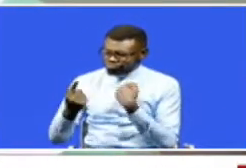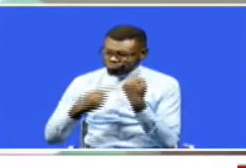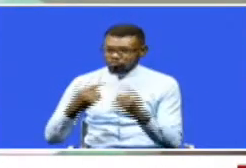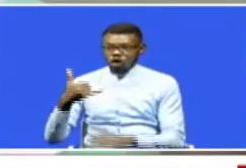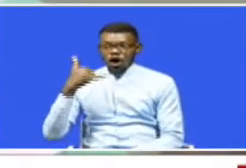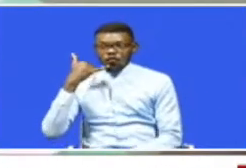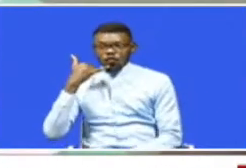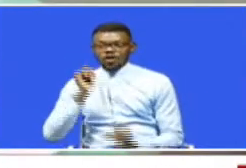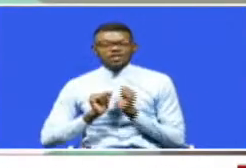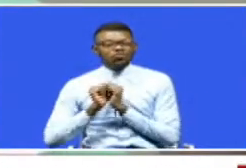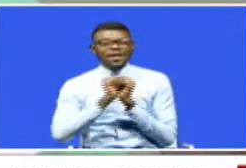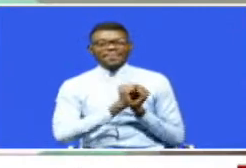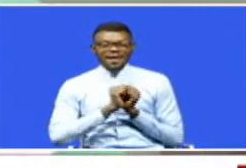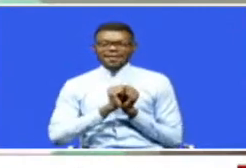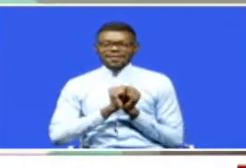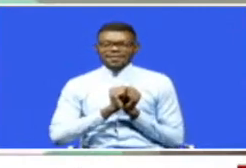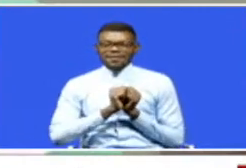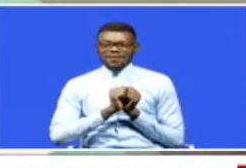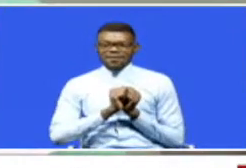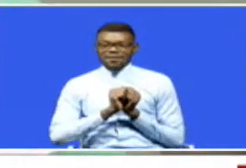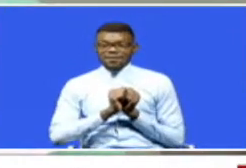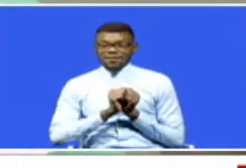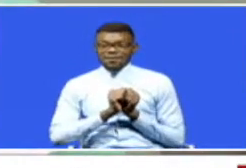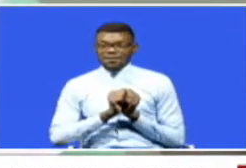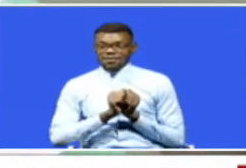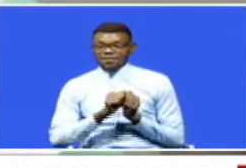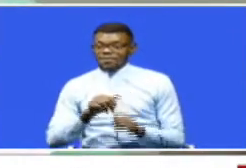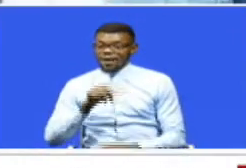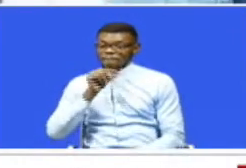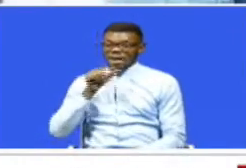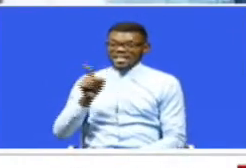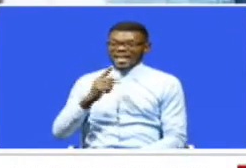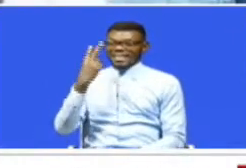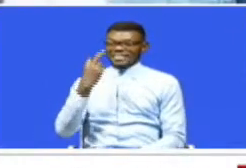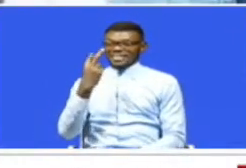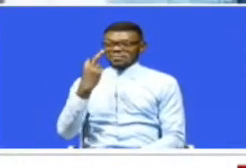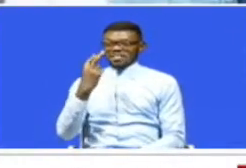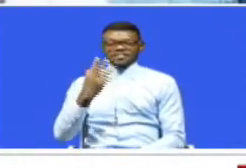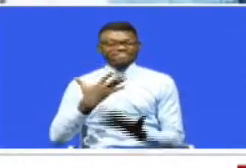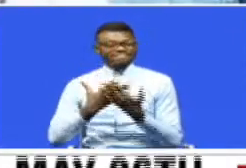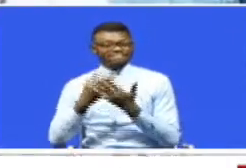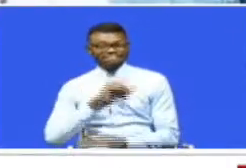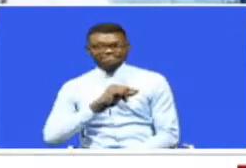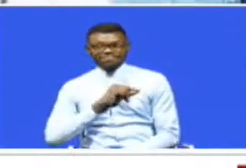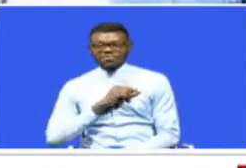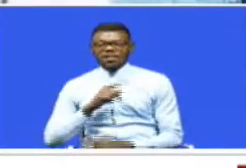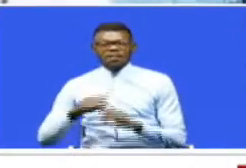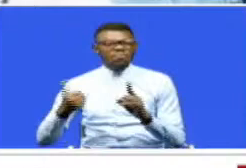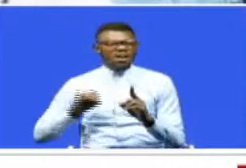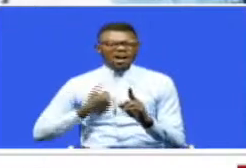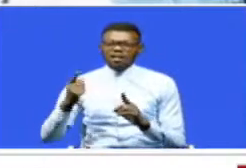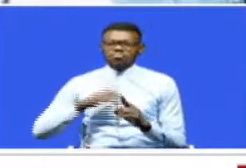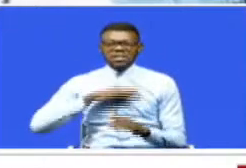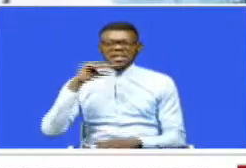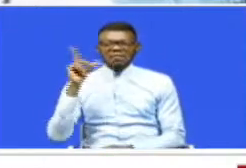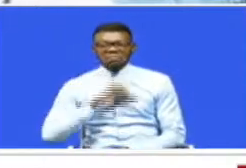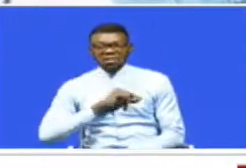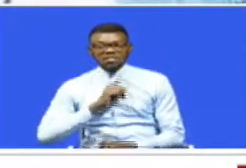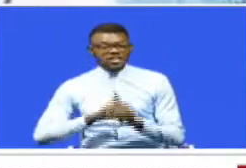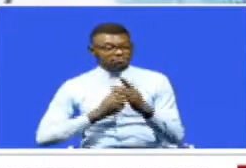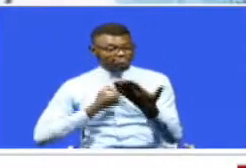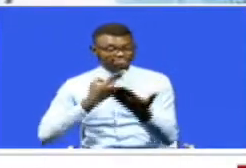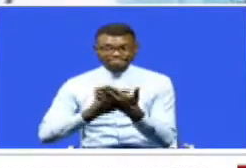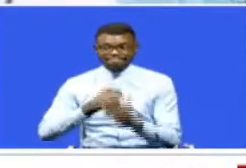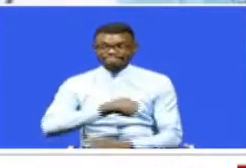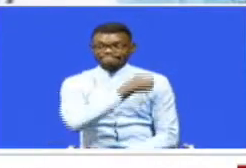yeye huyo mshukiwa huyo ambaye yuko kwa police station kwa sasa. Velvine, however, passed on while still receiving treatment